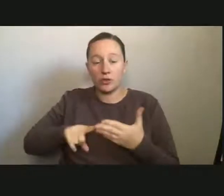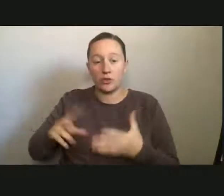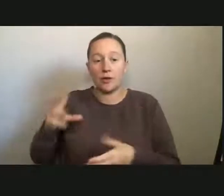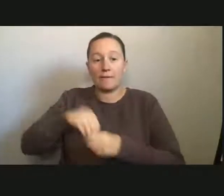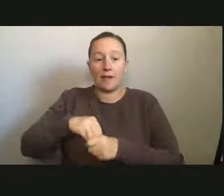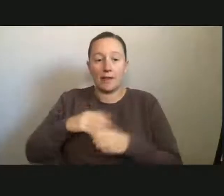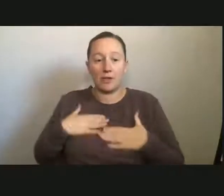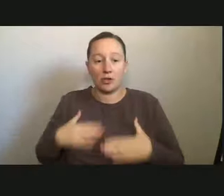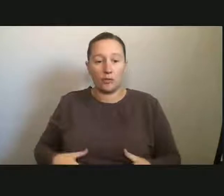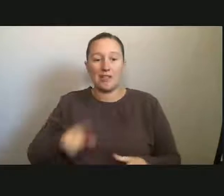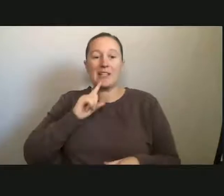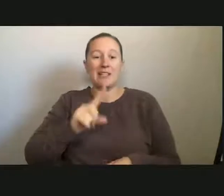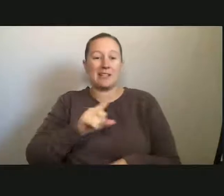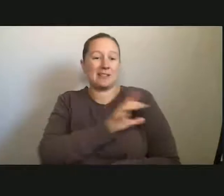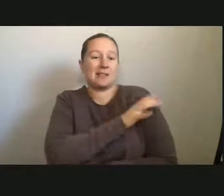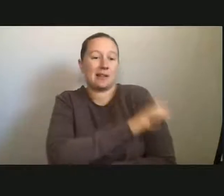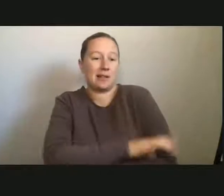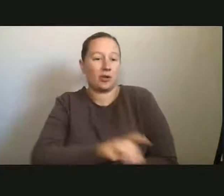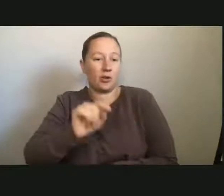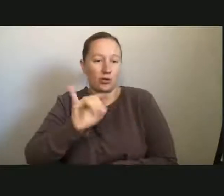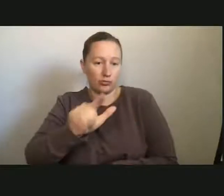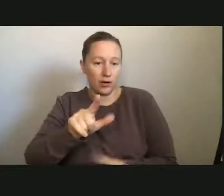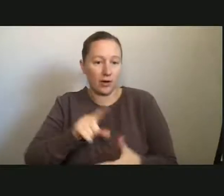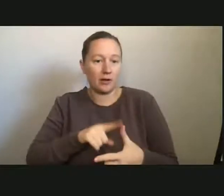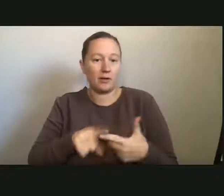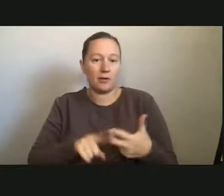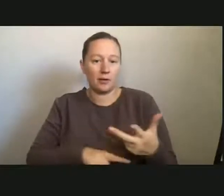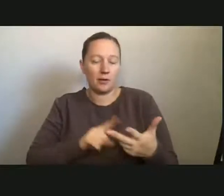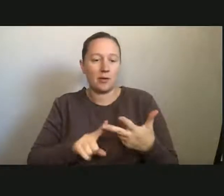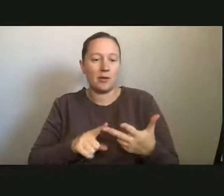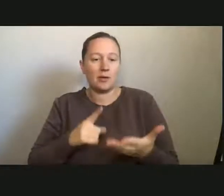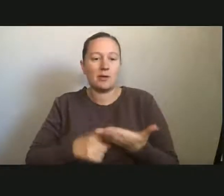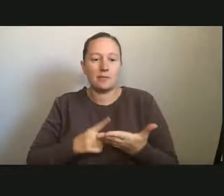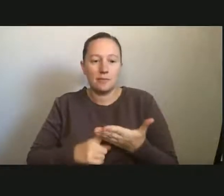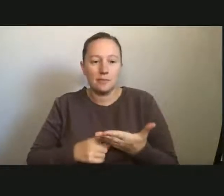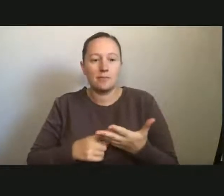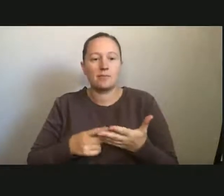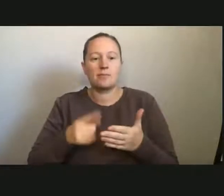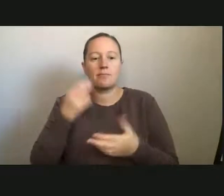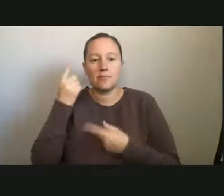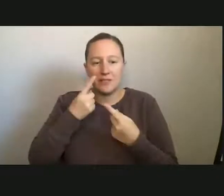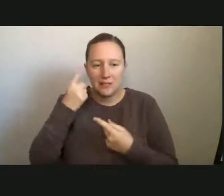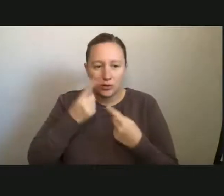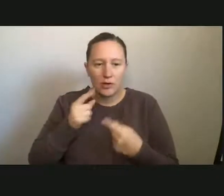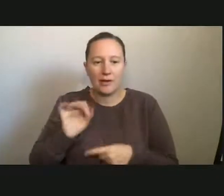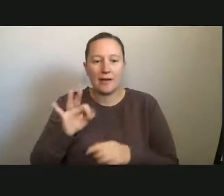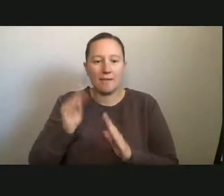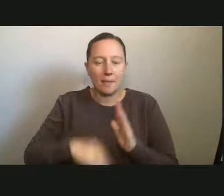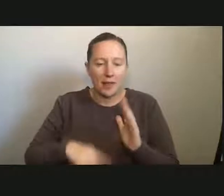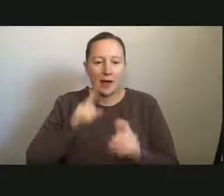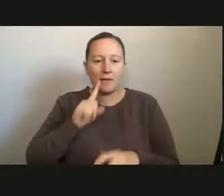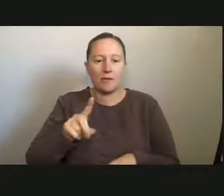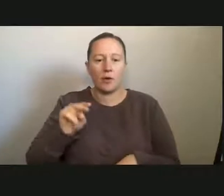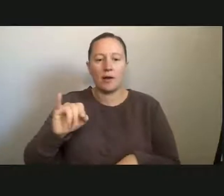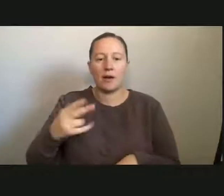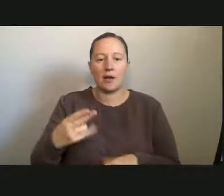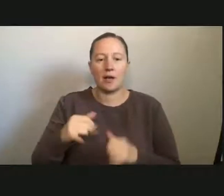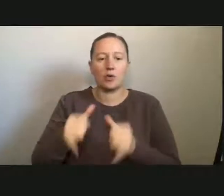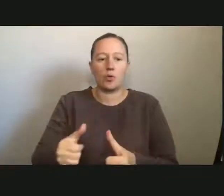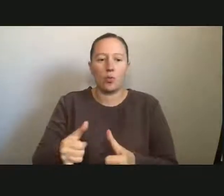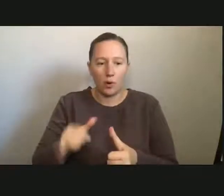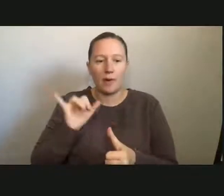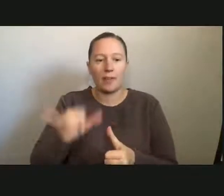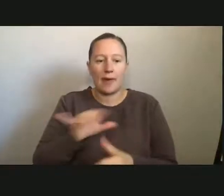subjects is a clinical trial, talk about considerations if you are applying for an NIH award that involves